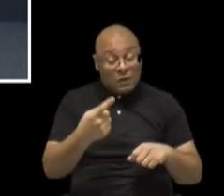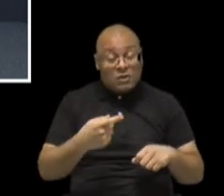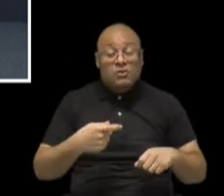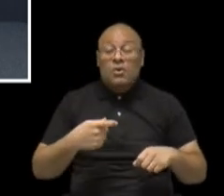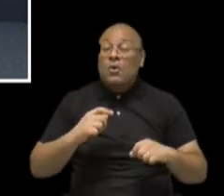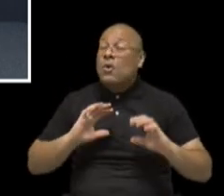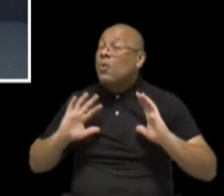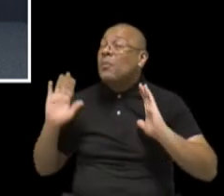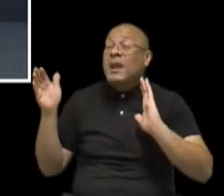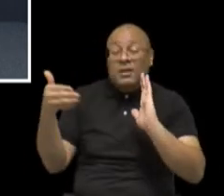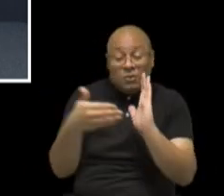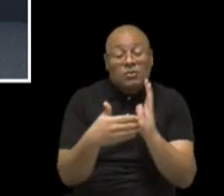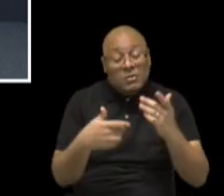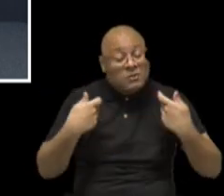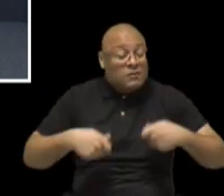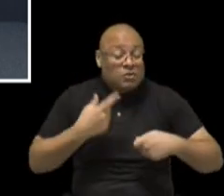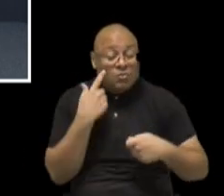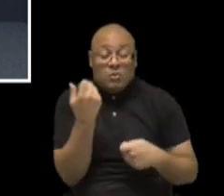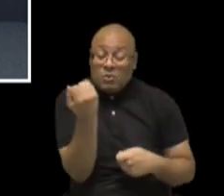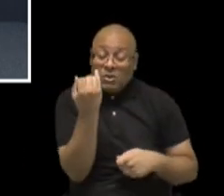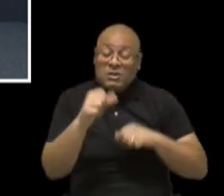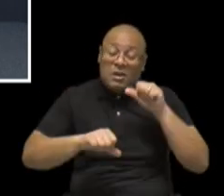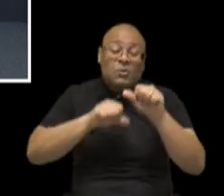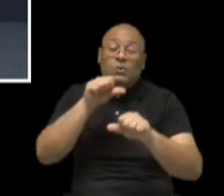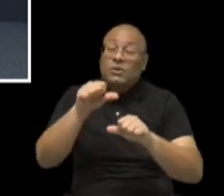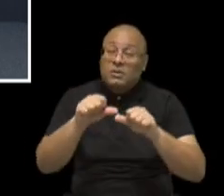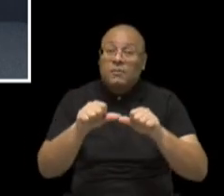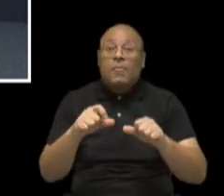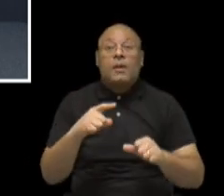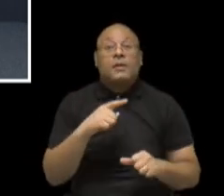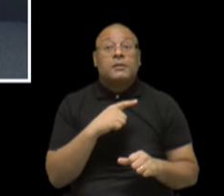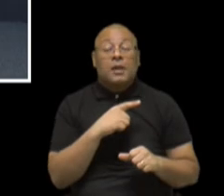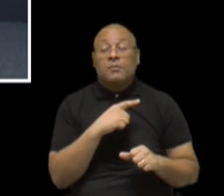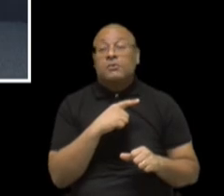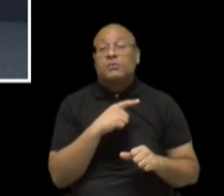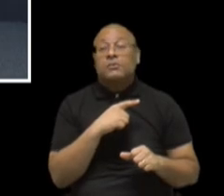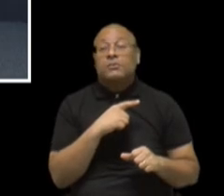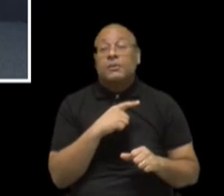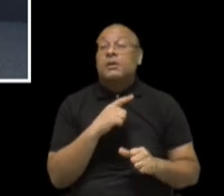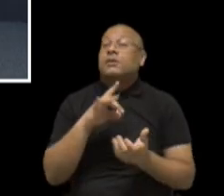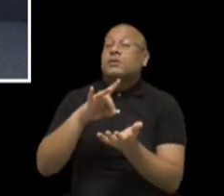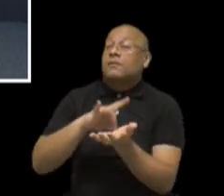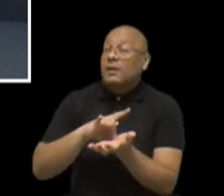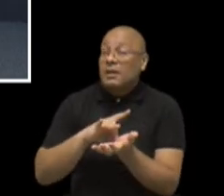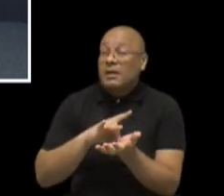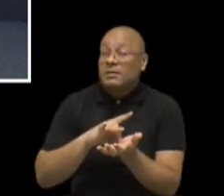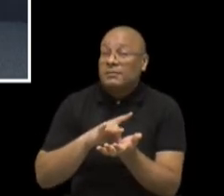for everyone, but we have to really